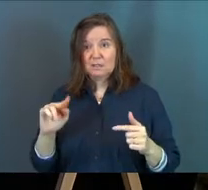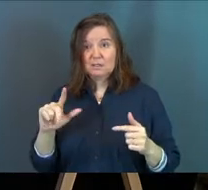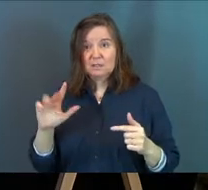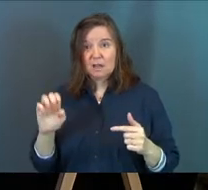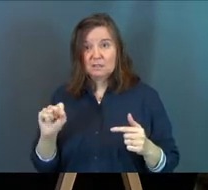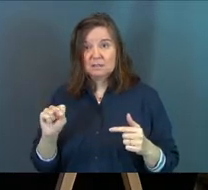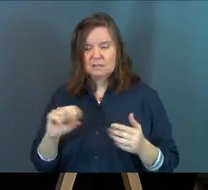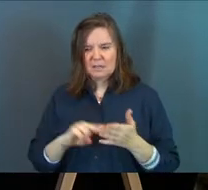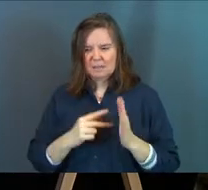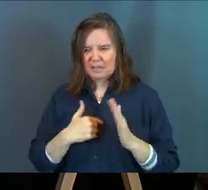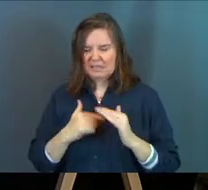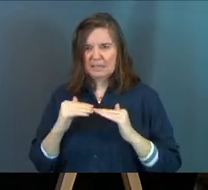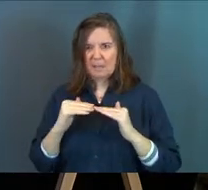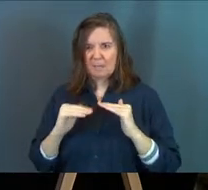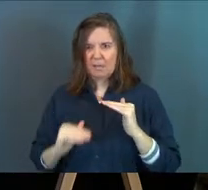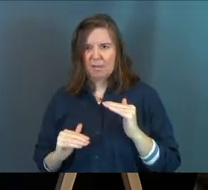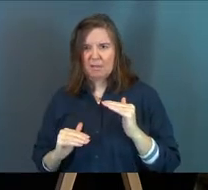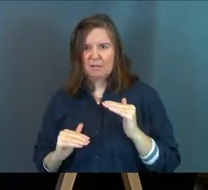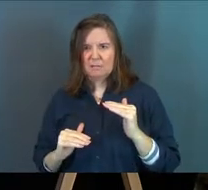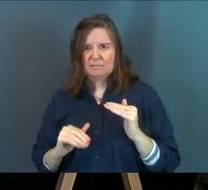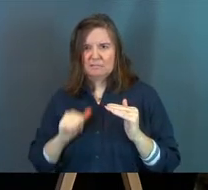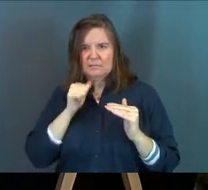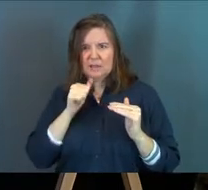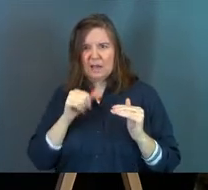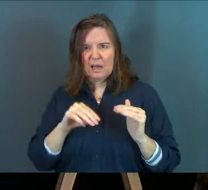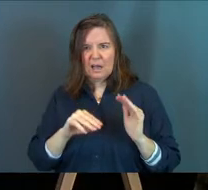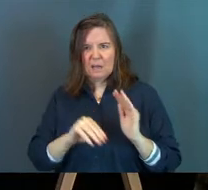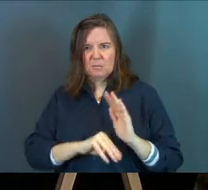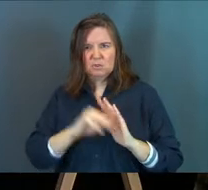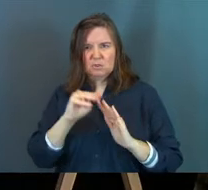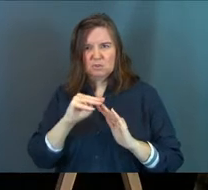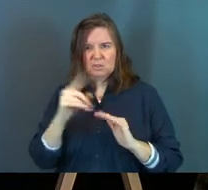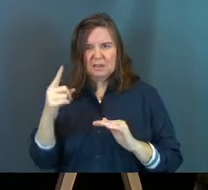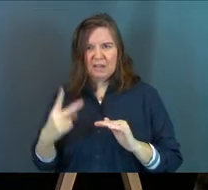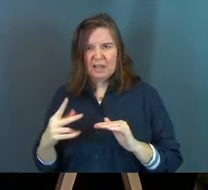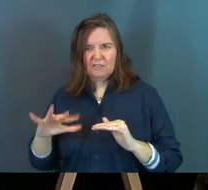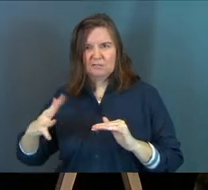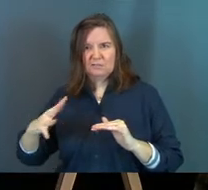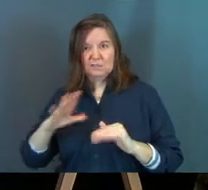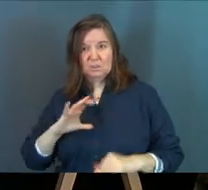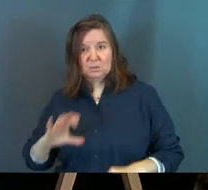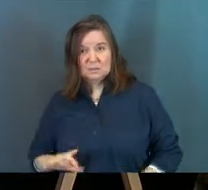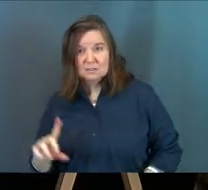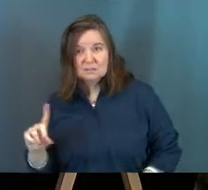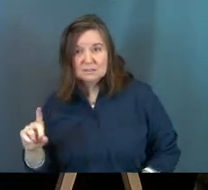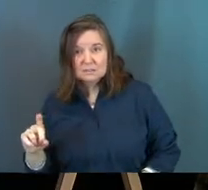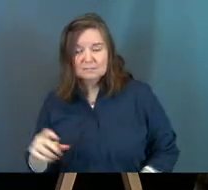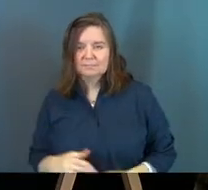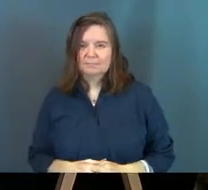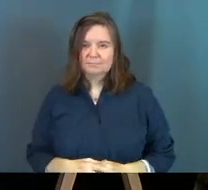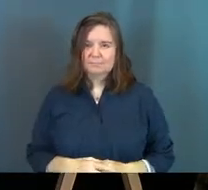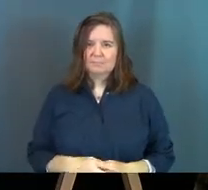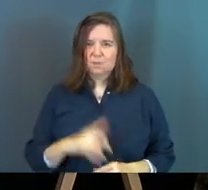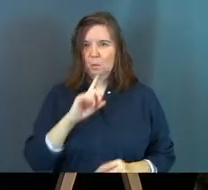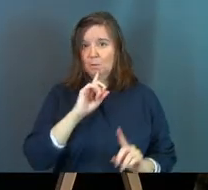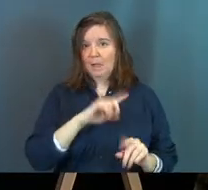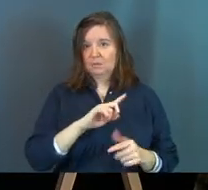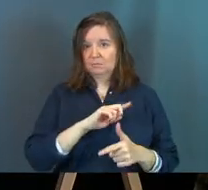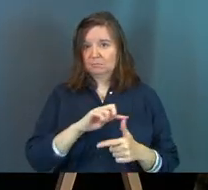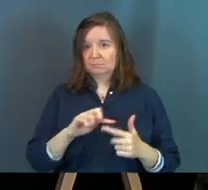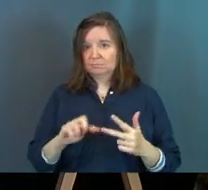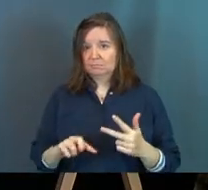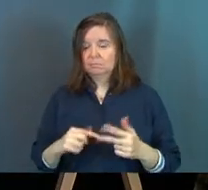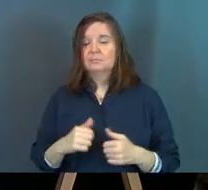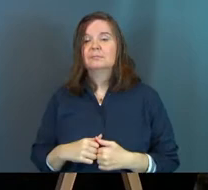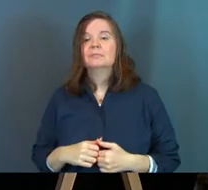of lower, immature, halfway kind of Christian? We're just going to go right after it.